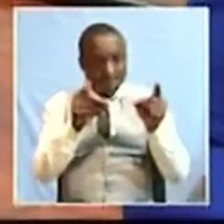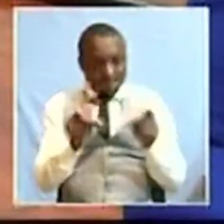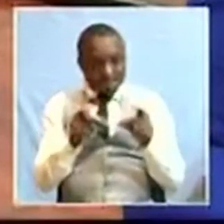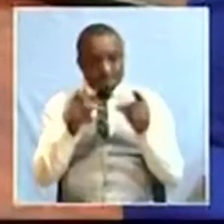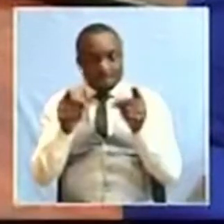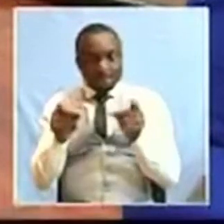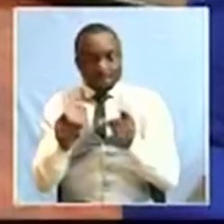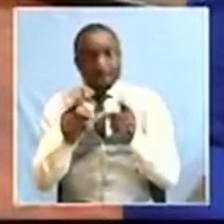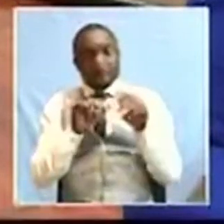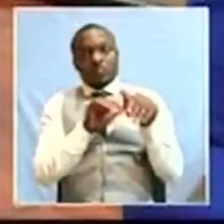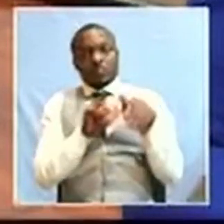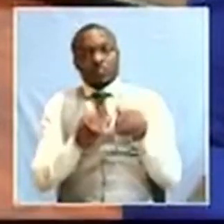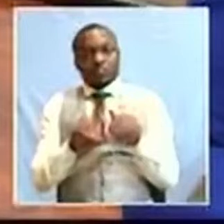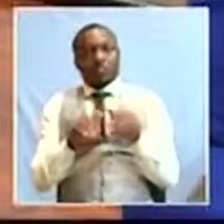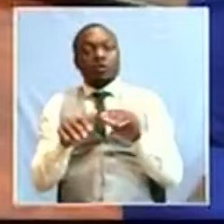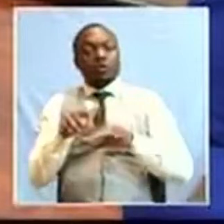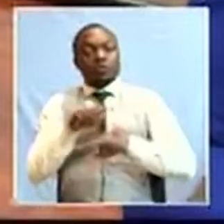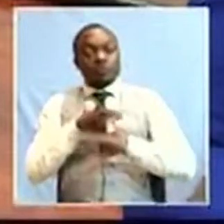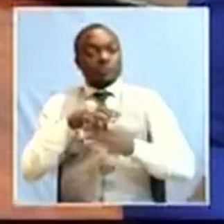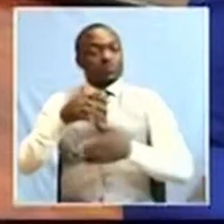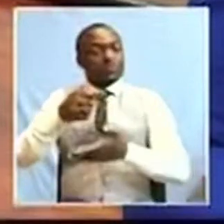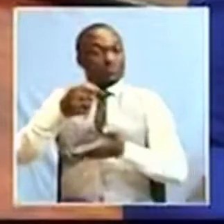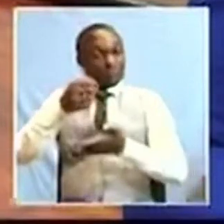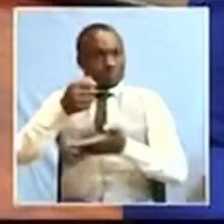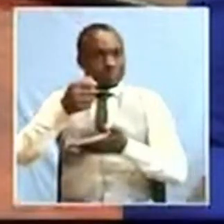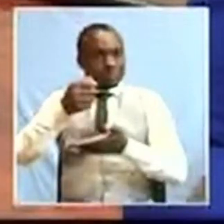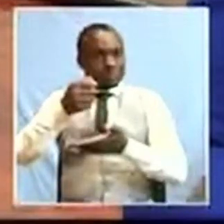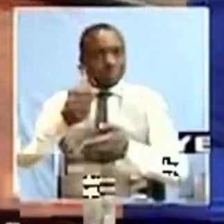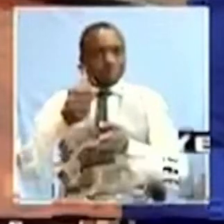avoid over-budgeting.